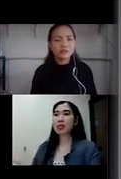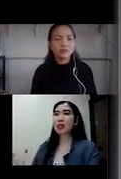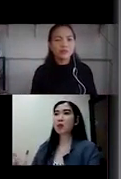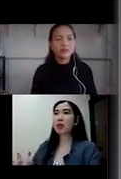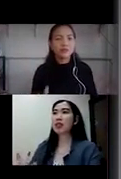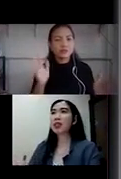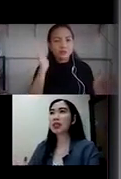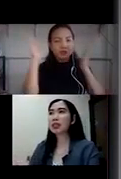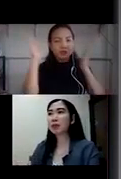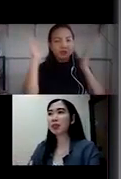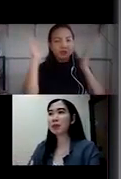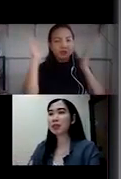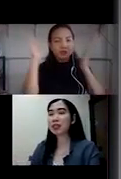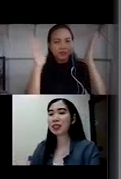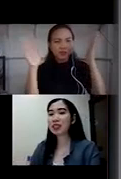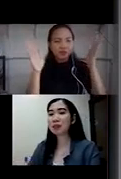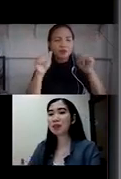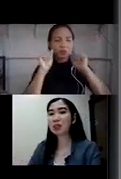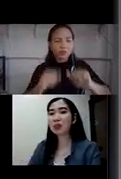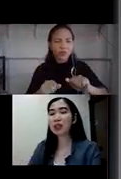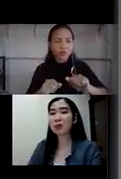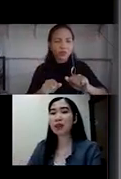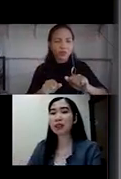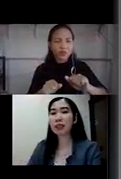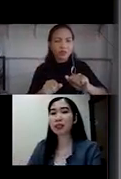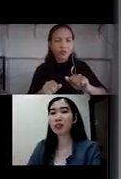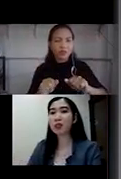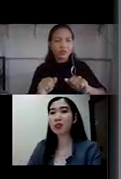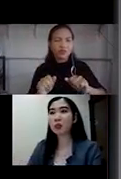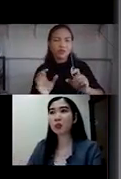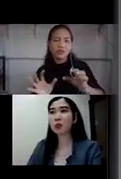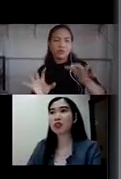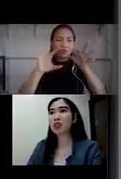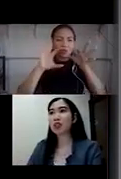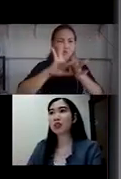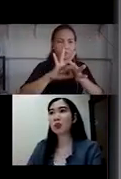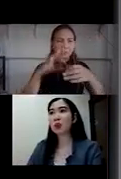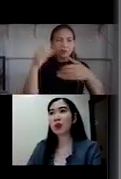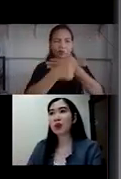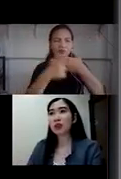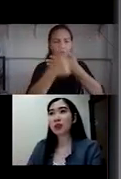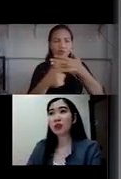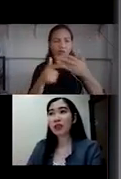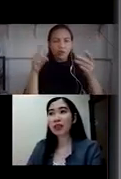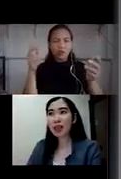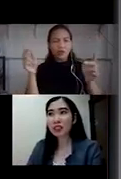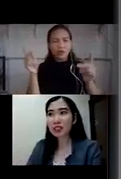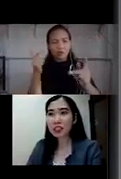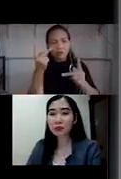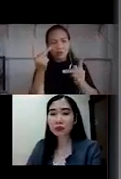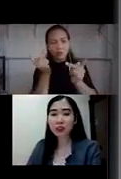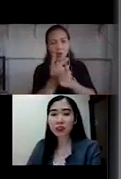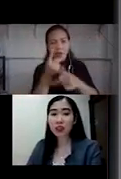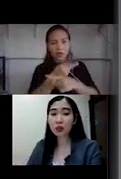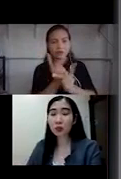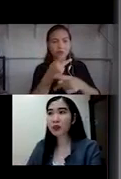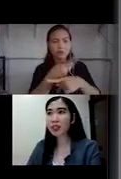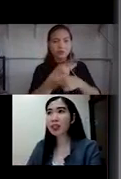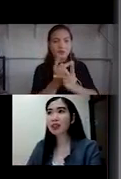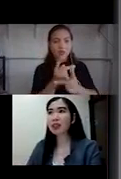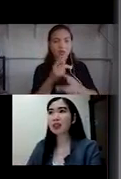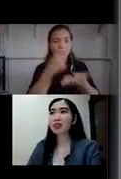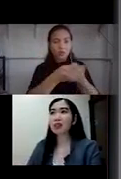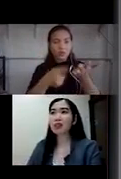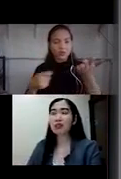services na pwede nating paggamitan ng mga Google products and Google tools. So to get answers for a